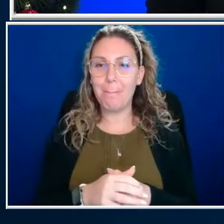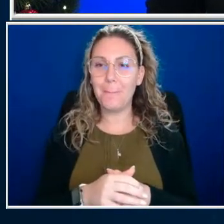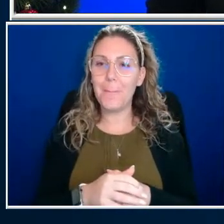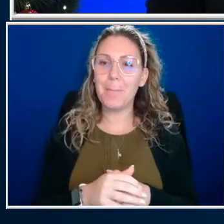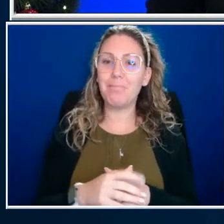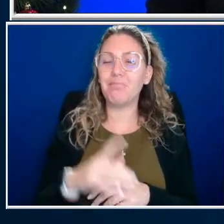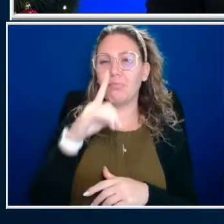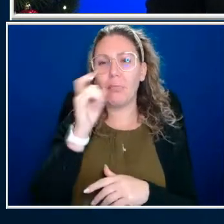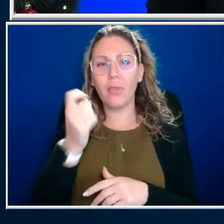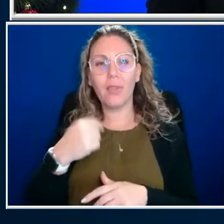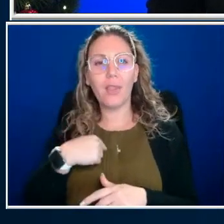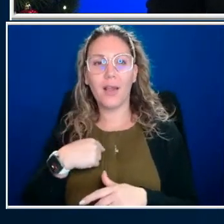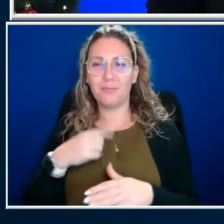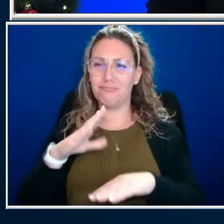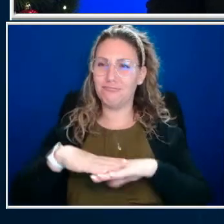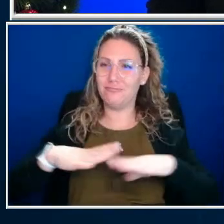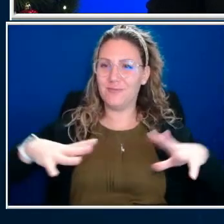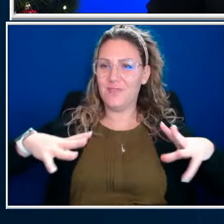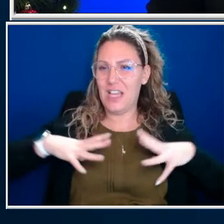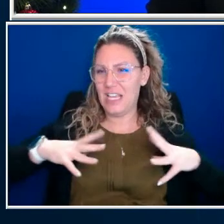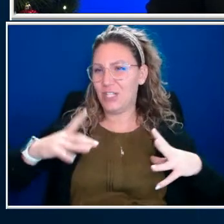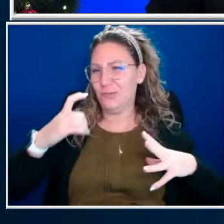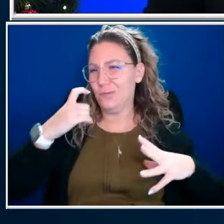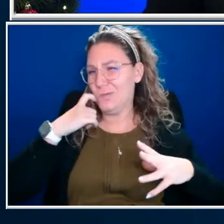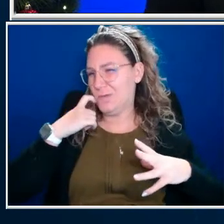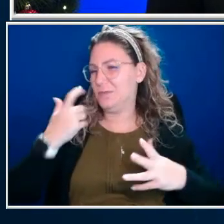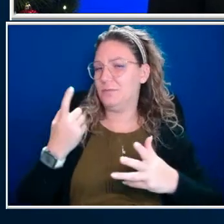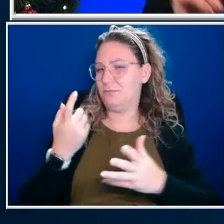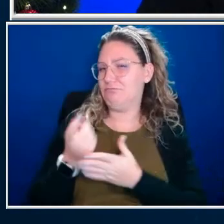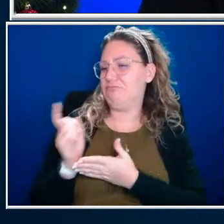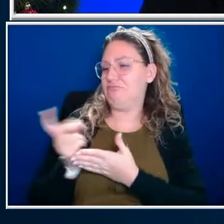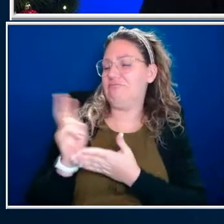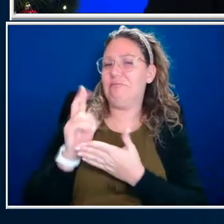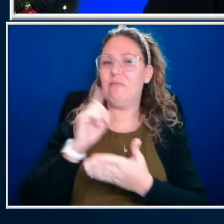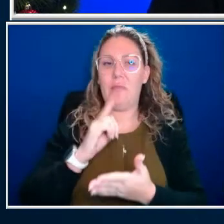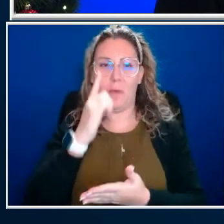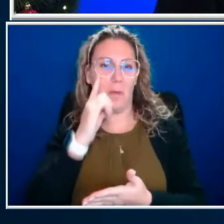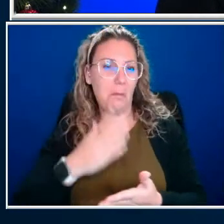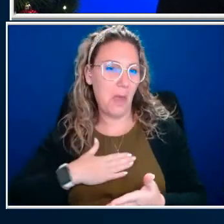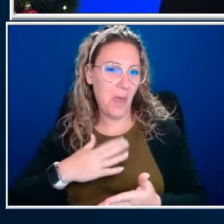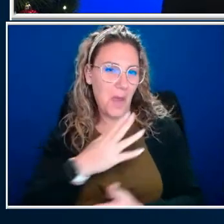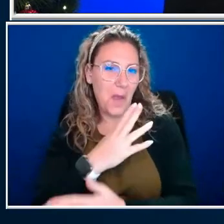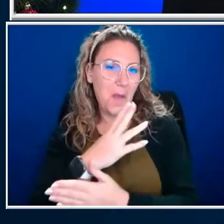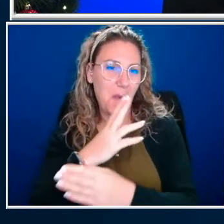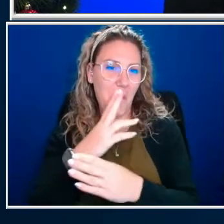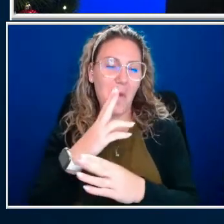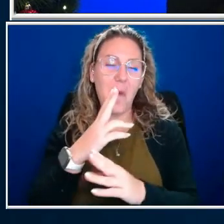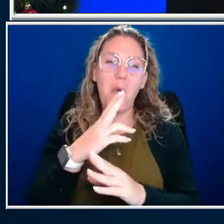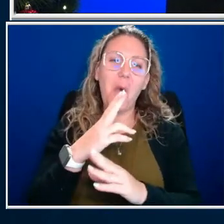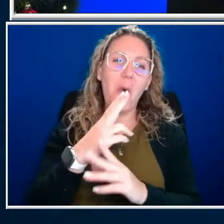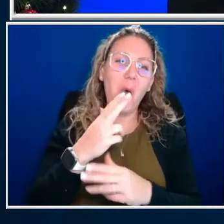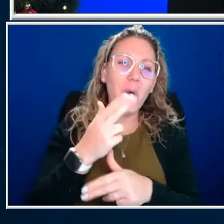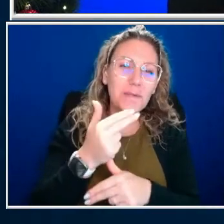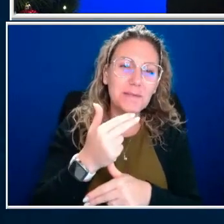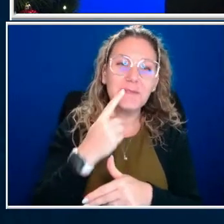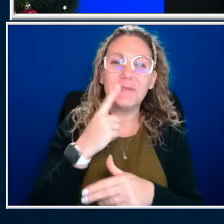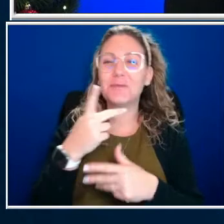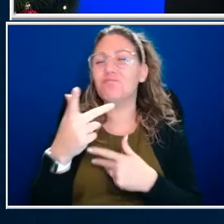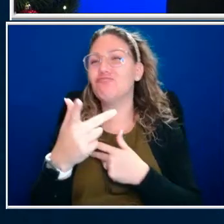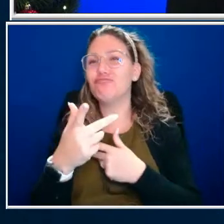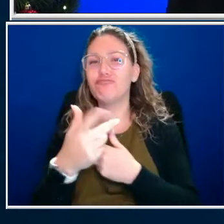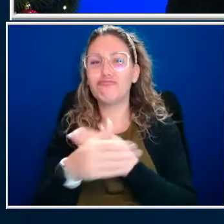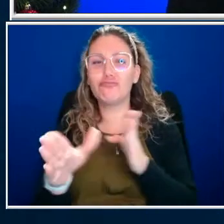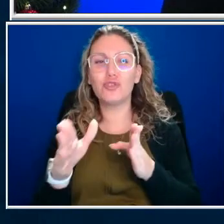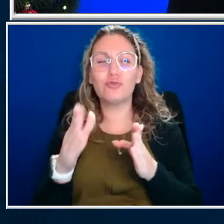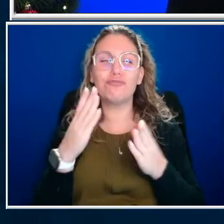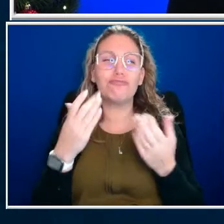on vacation a few weeks ago, and I thought in my hotel room I would try some yoga moves, and because I thought, this is a good time.